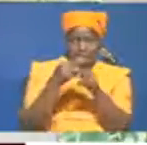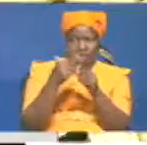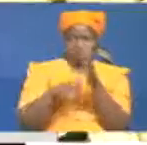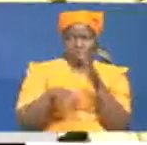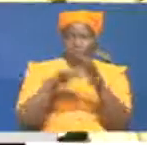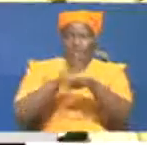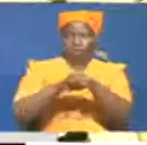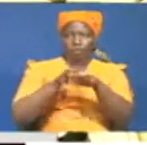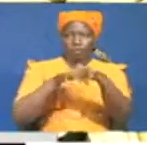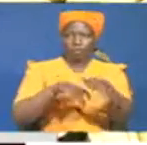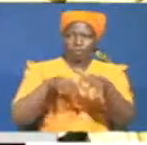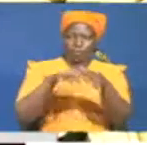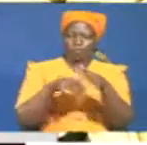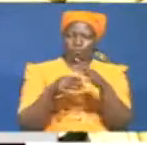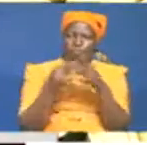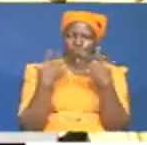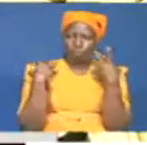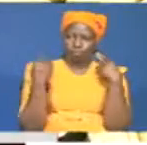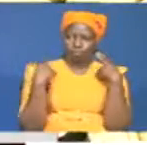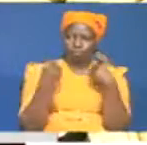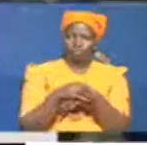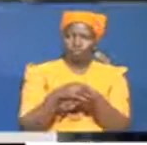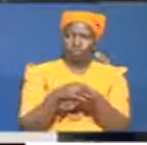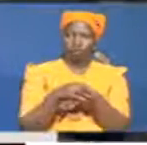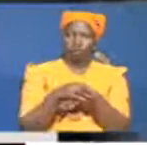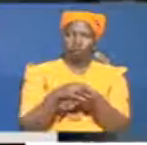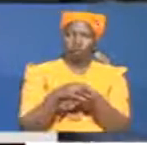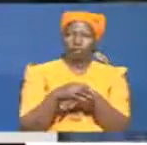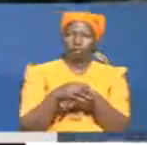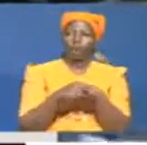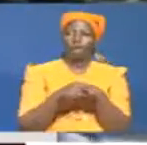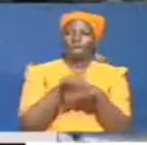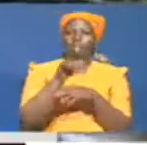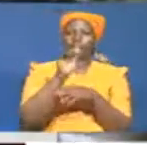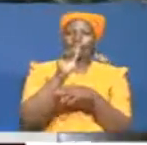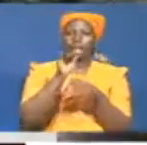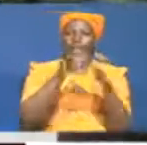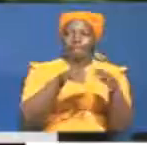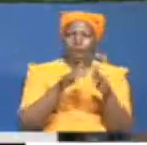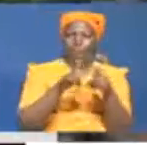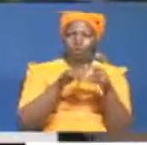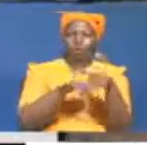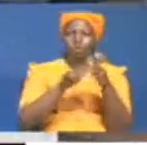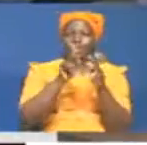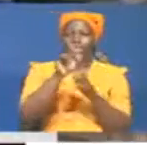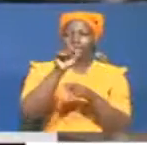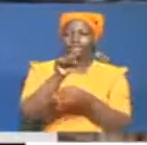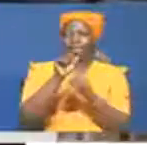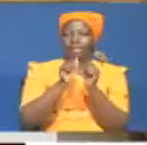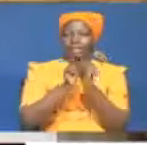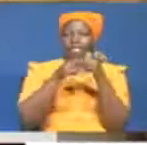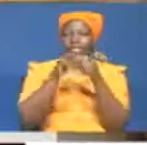agricultural practices. To ensure compliance, the Horticulture Directorate is urging farmers to adhere to the KS 1758